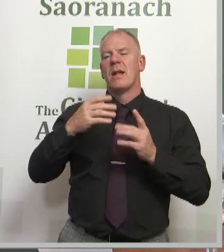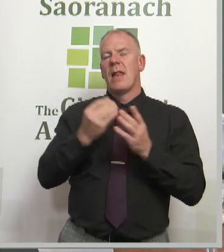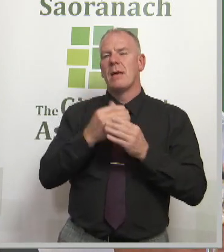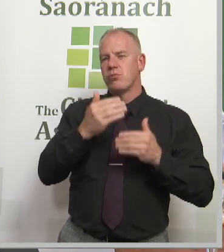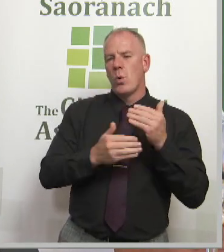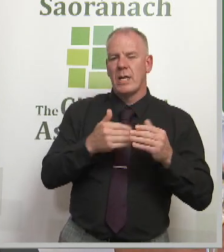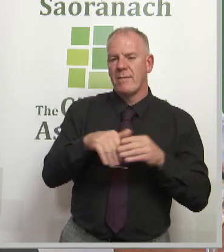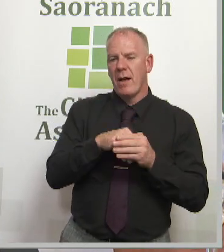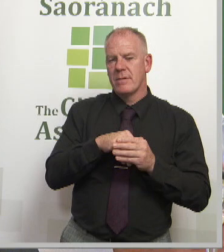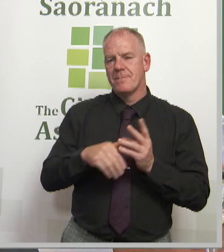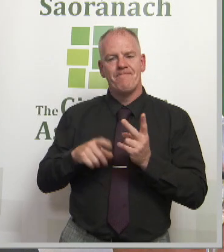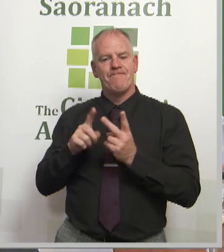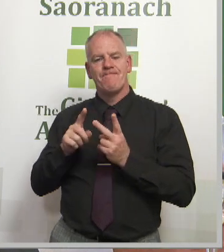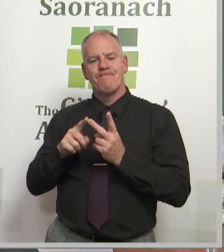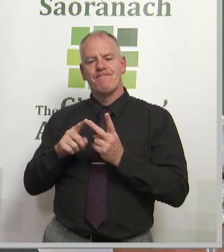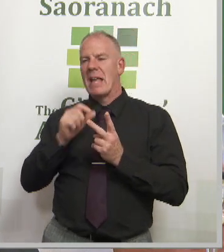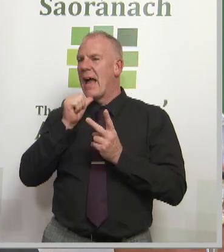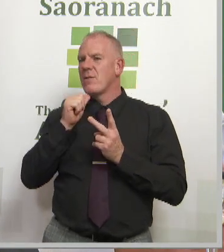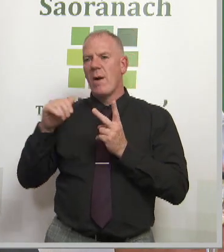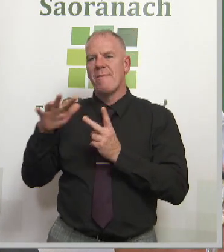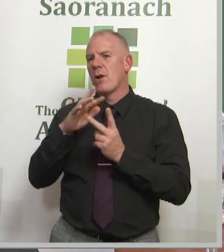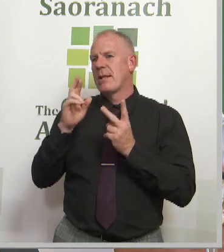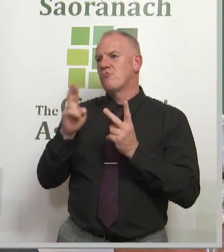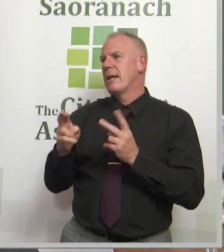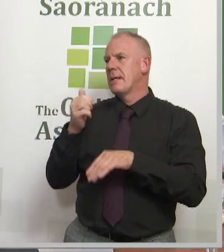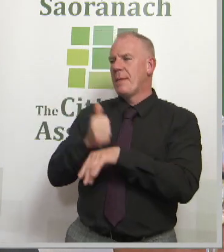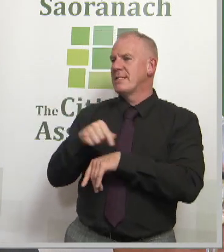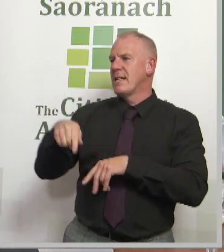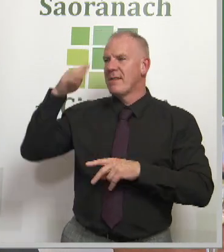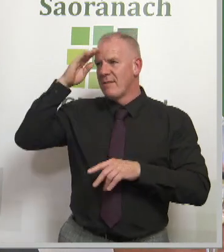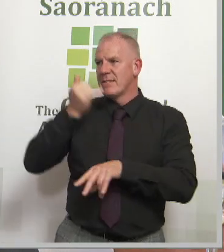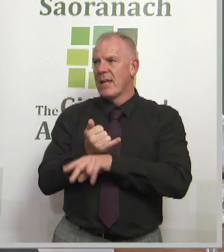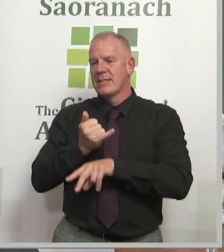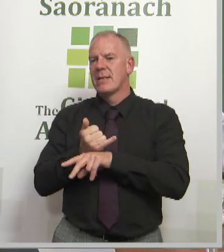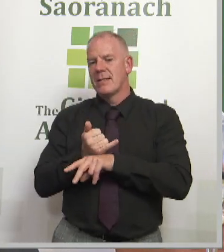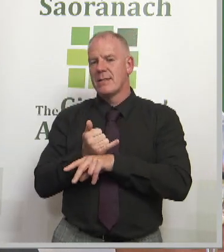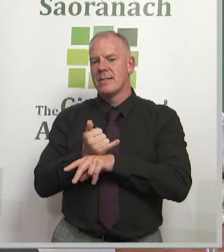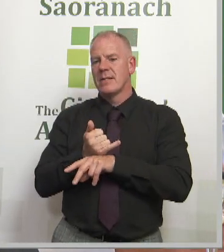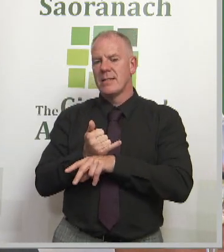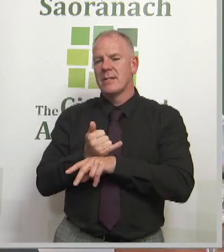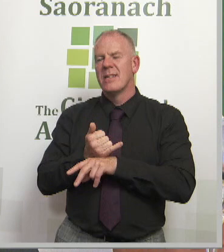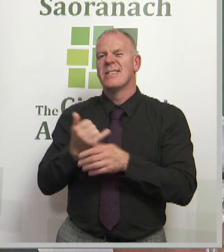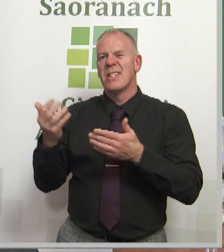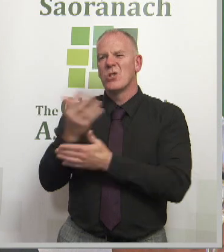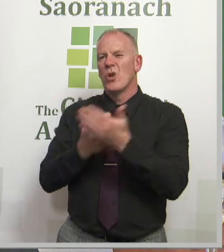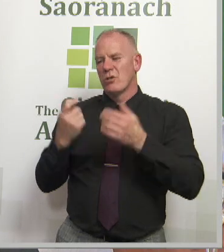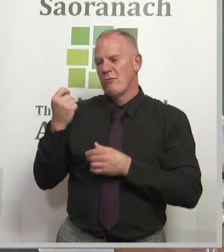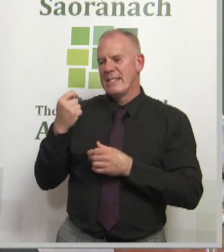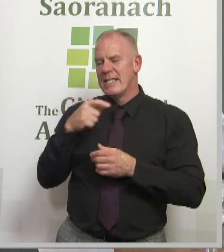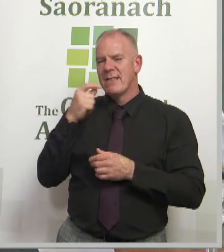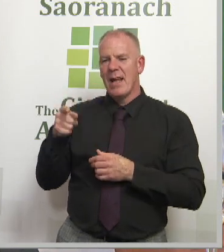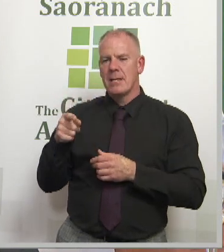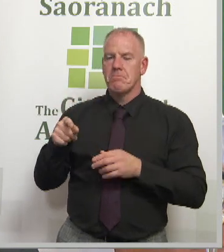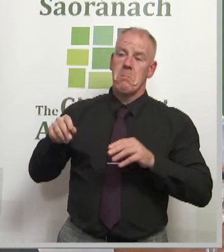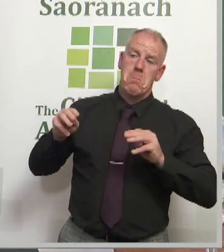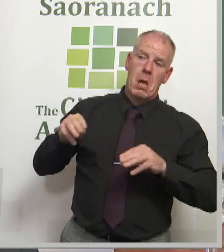that. We don't have substantive environmental rights based in Ireland at the moment. The Supreme Court discussed this recently. They sort of mentioned that it was a